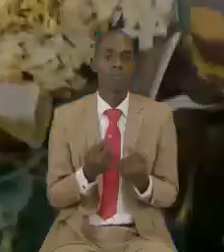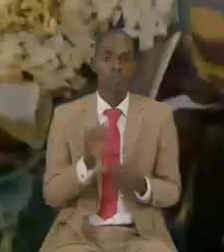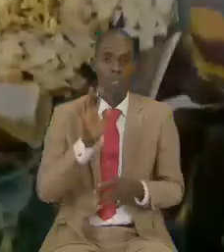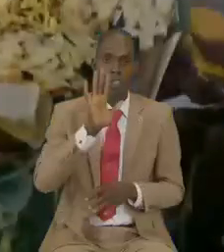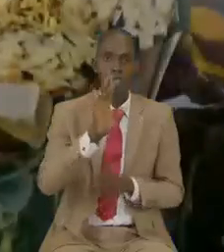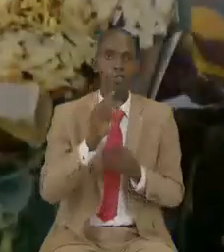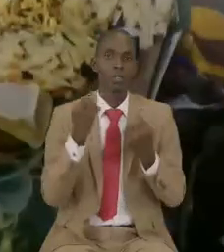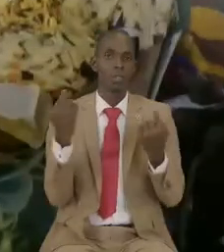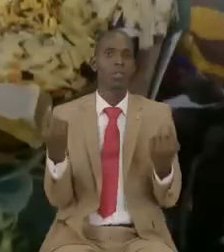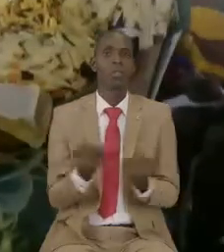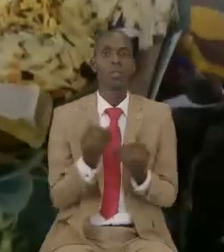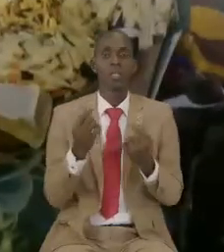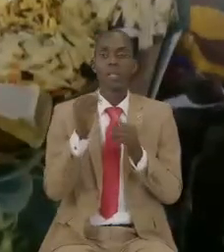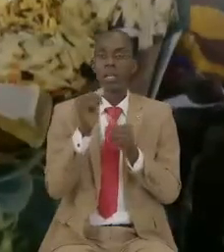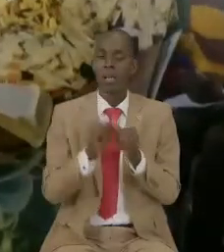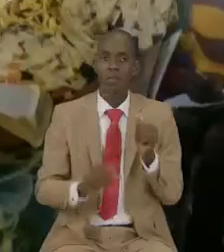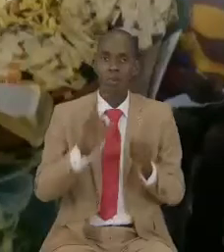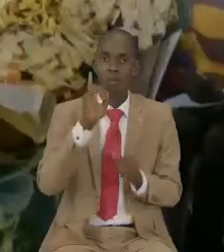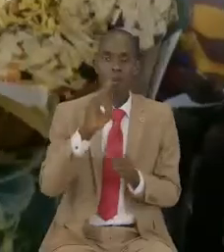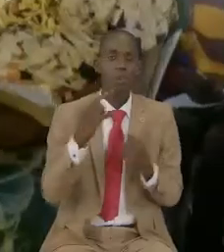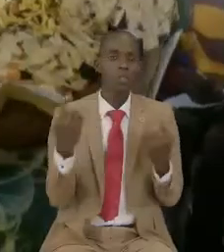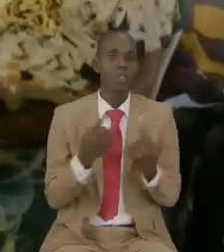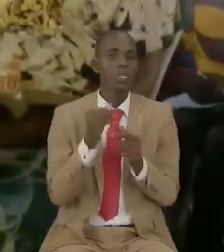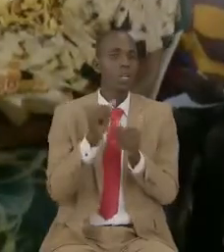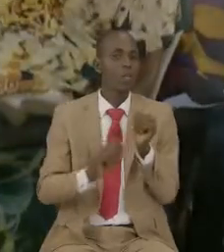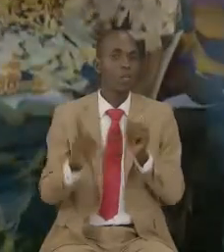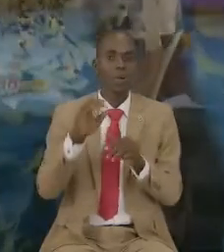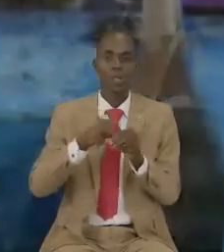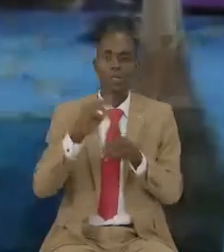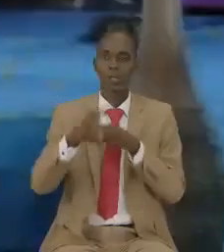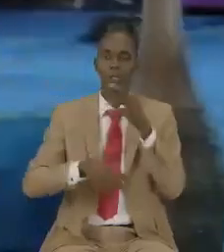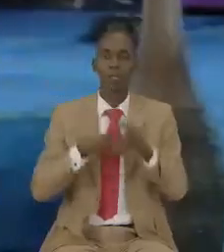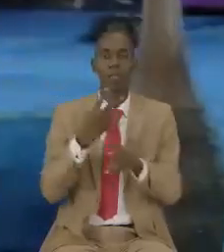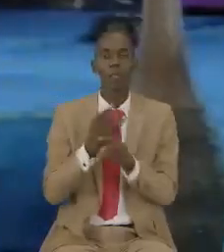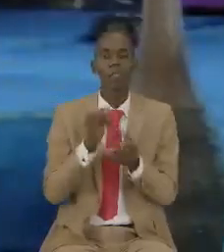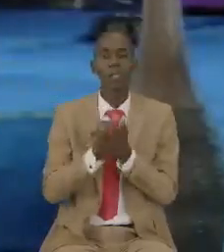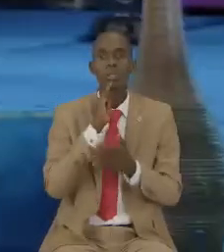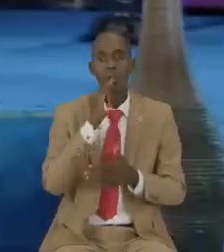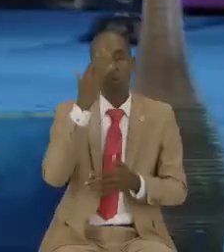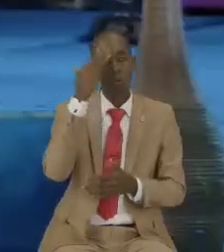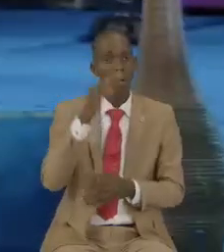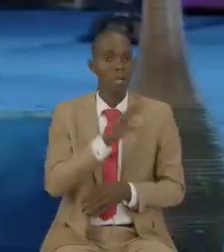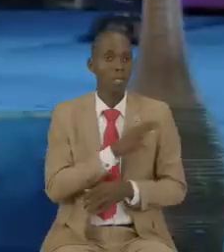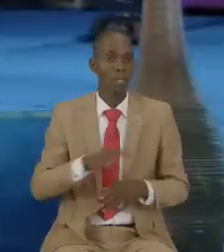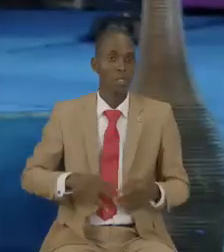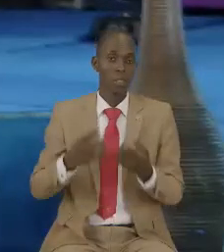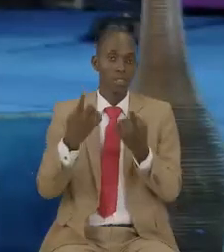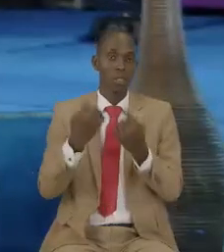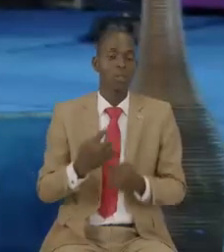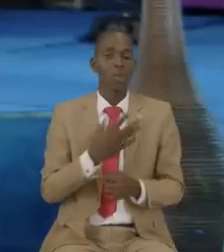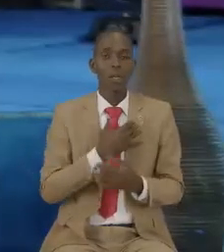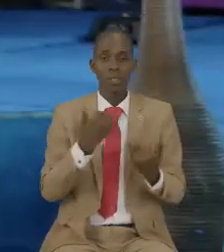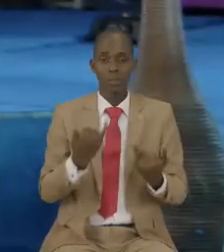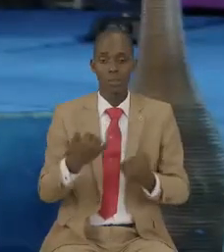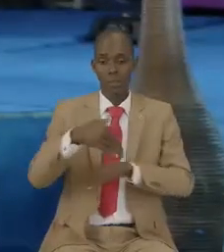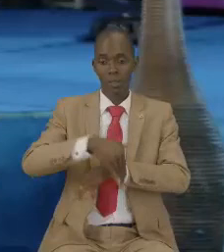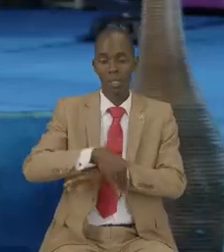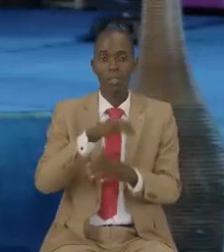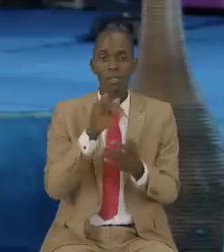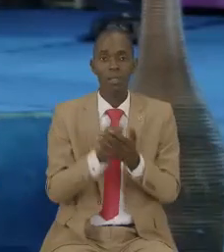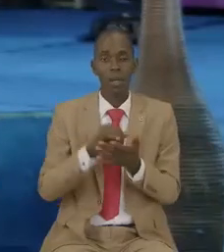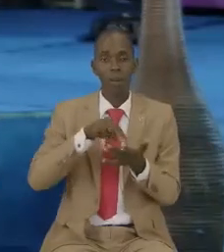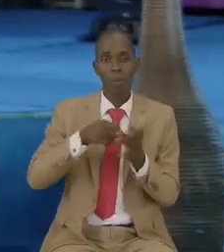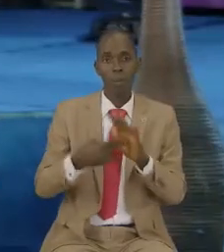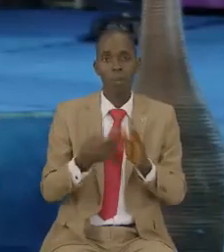sin, everyone's sin all over the world. That's why Christ came. And tonight, the purpose of His